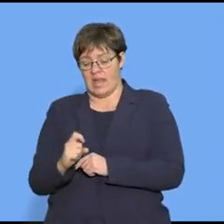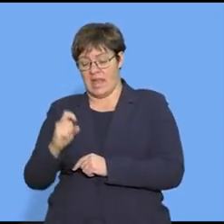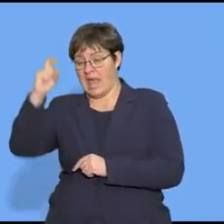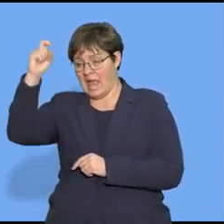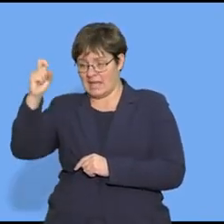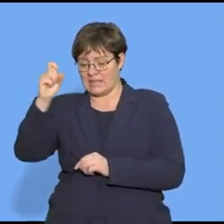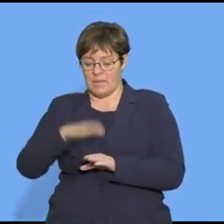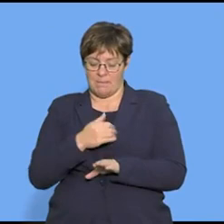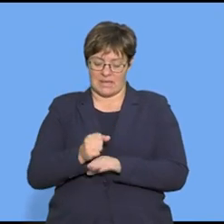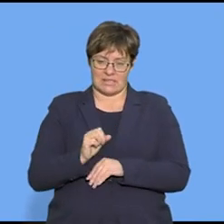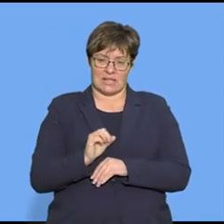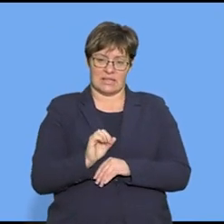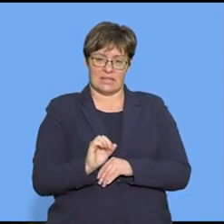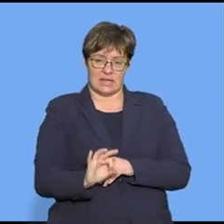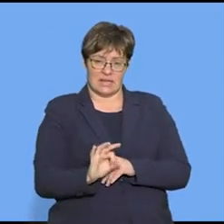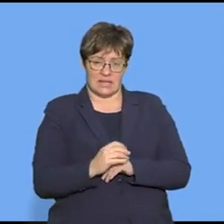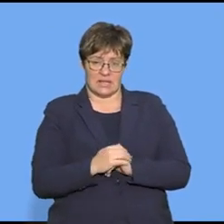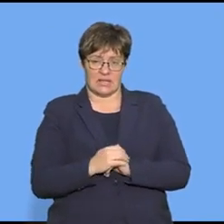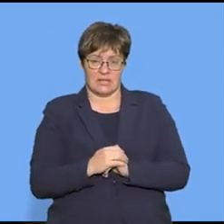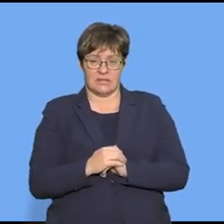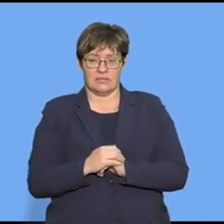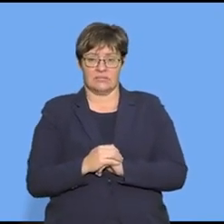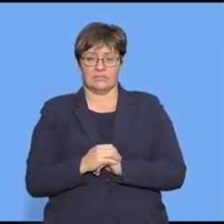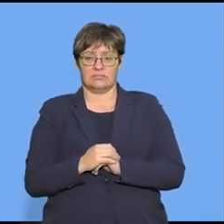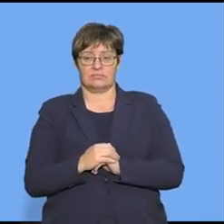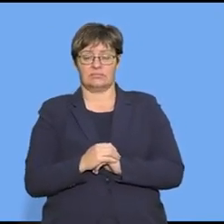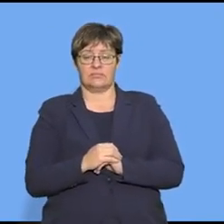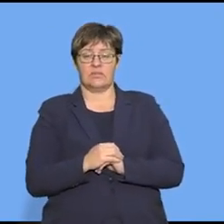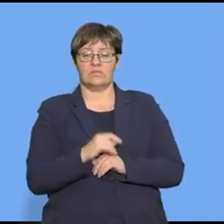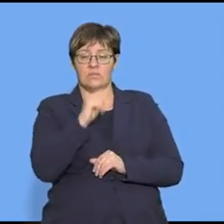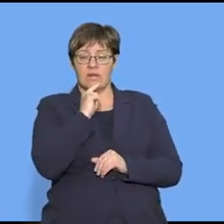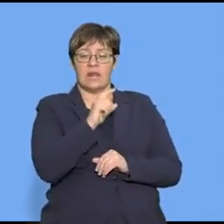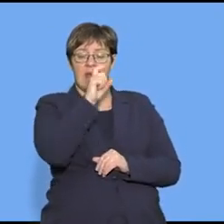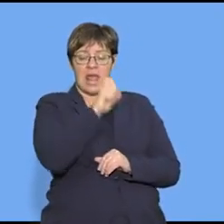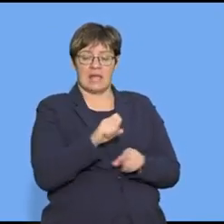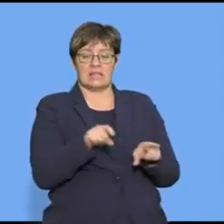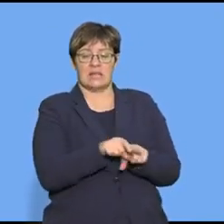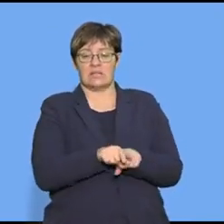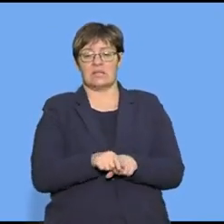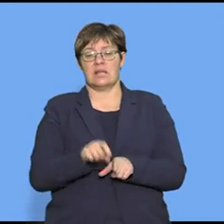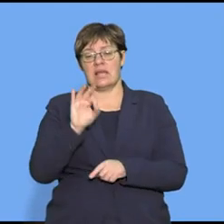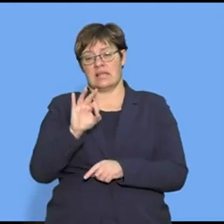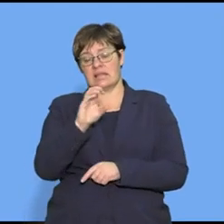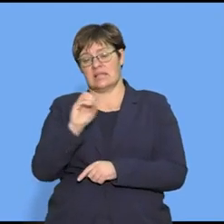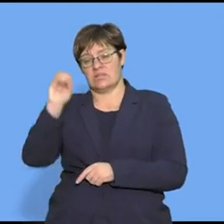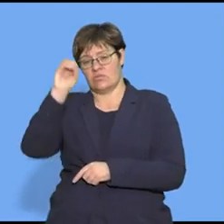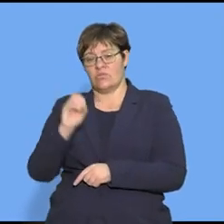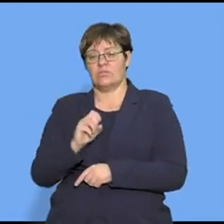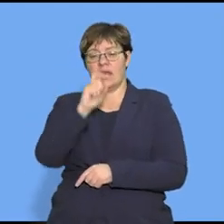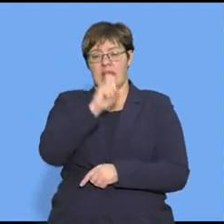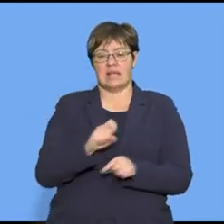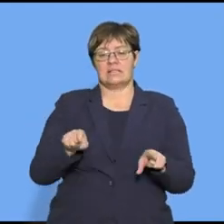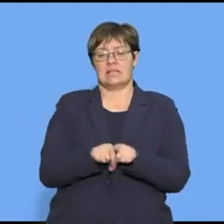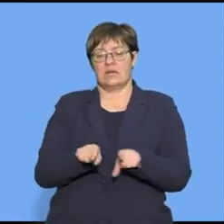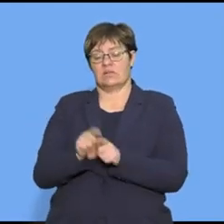of x base 3, and then this will be x is equals to 3 to the exponent of 0, and